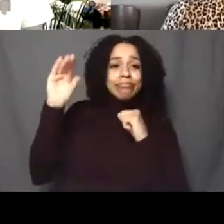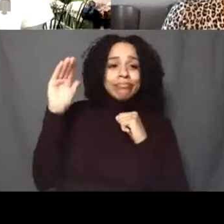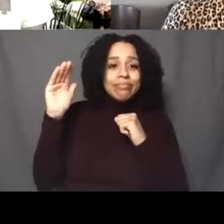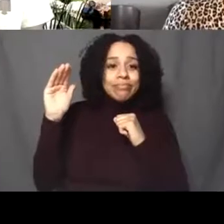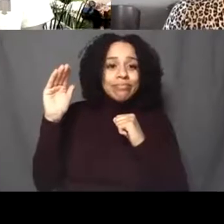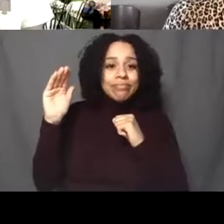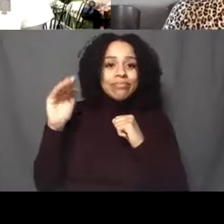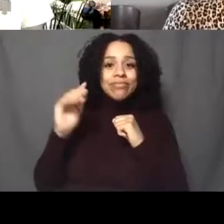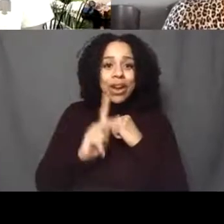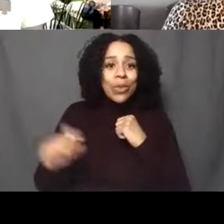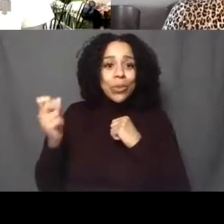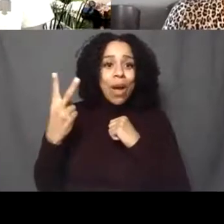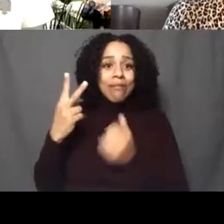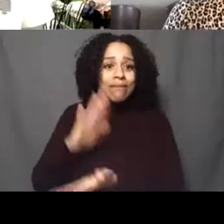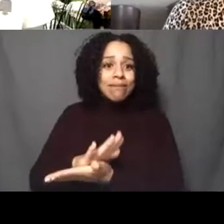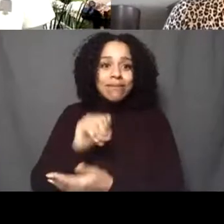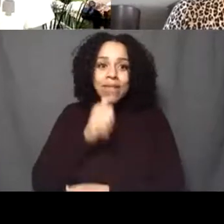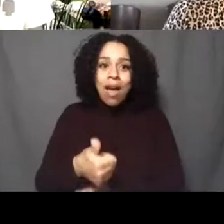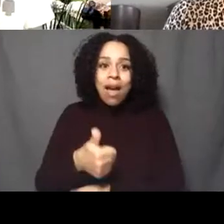intentional.